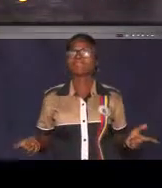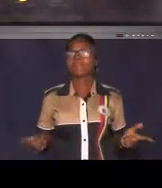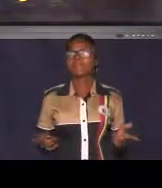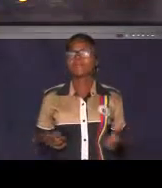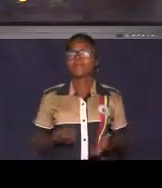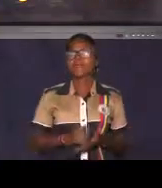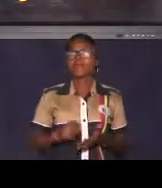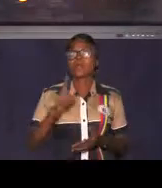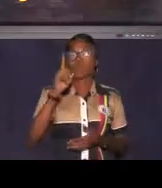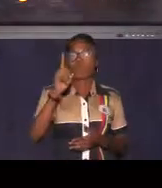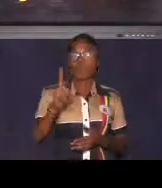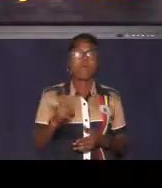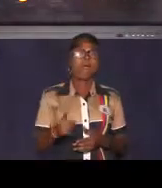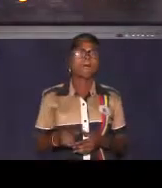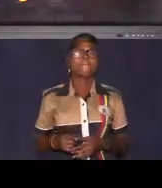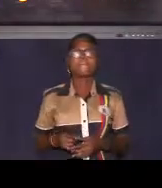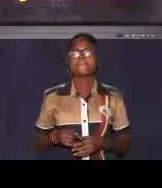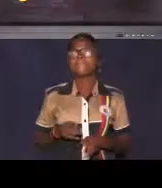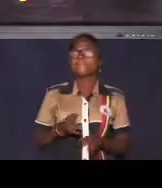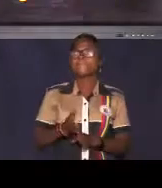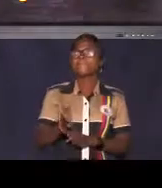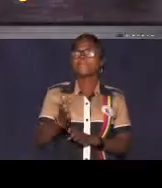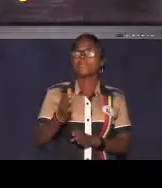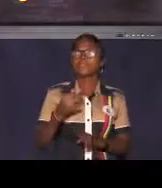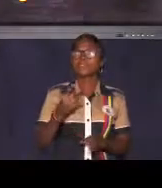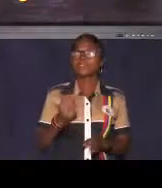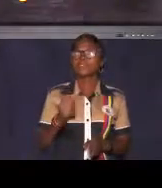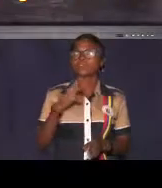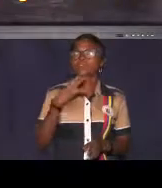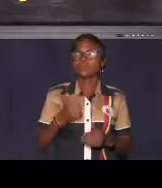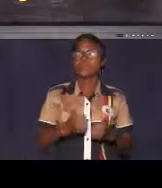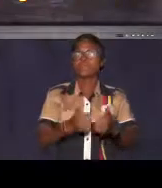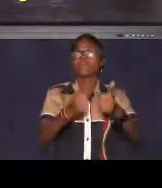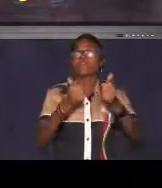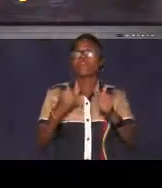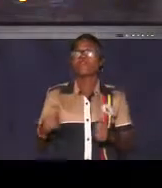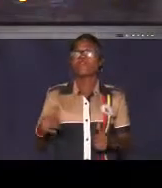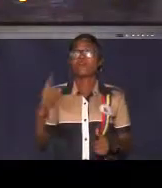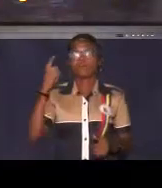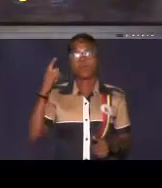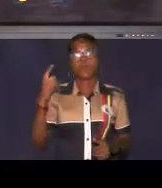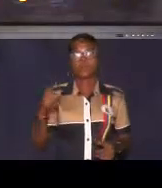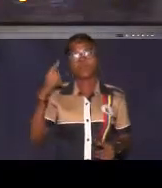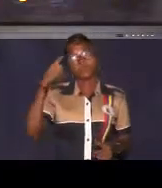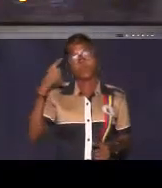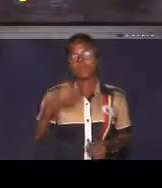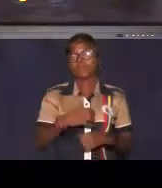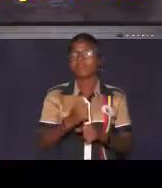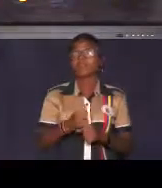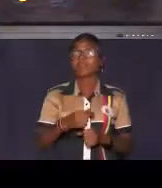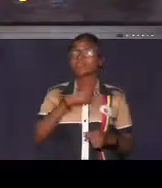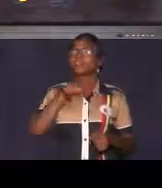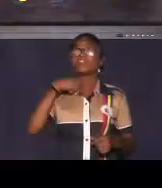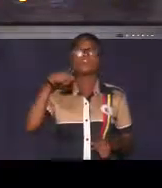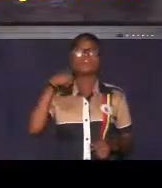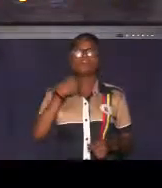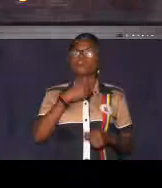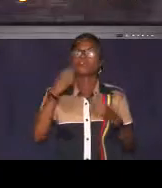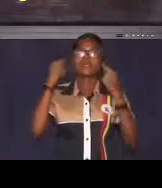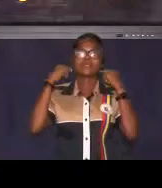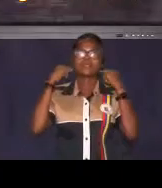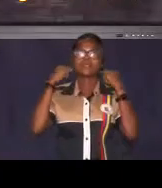examples of mineral resources. Write one major use of the following. Gold, for making what? I told you gold for making